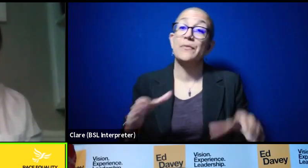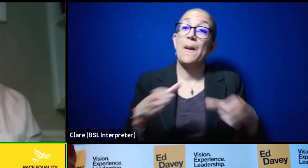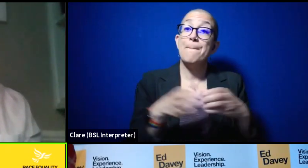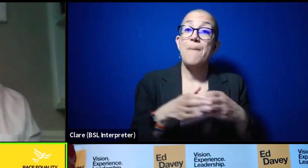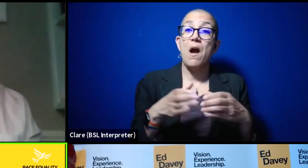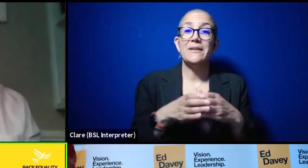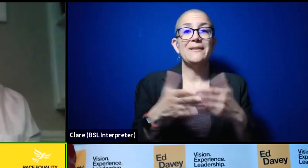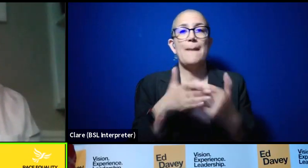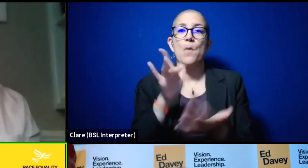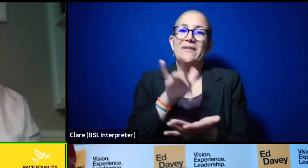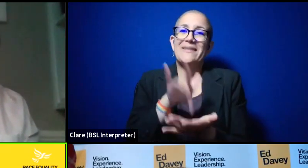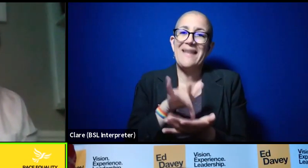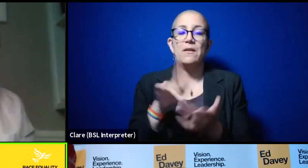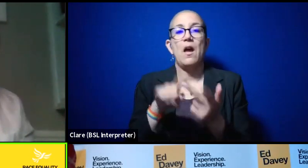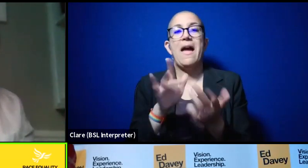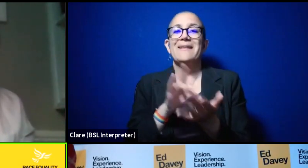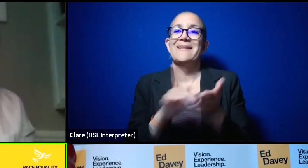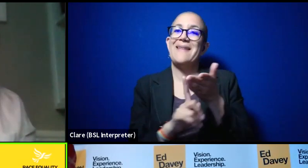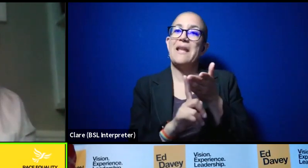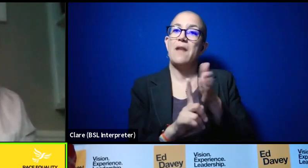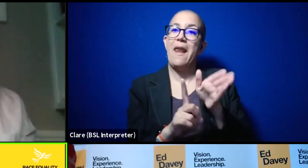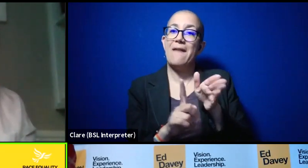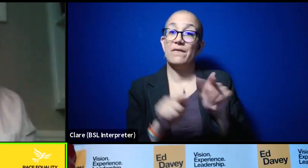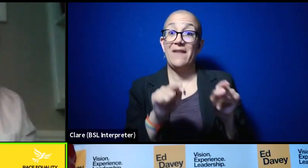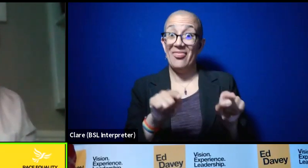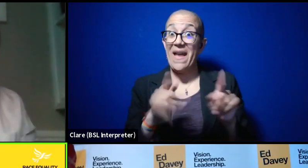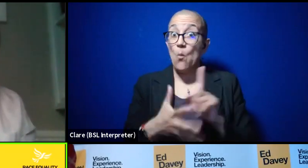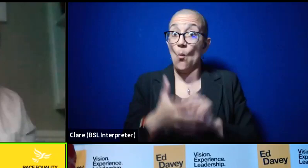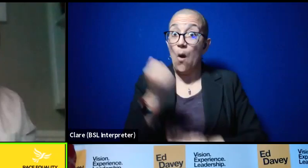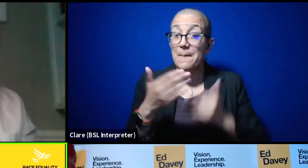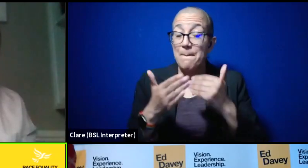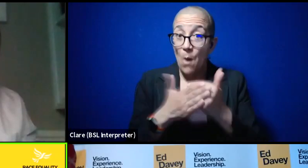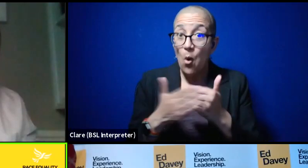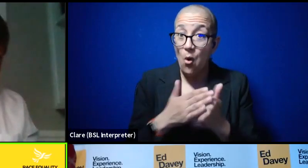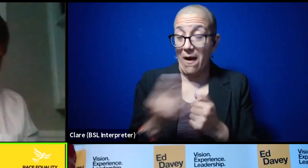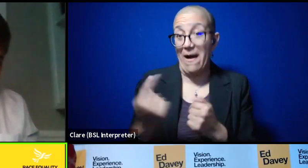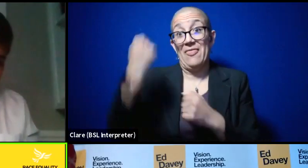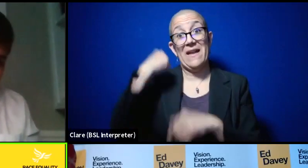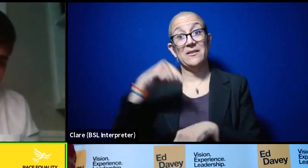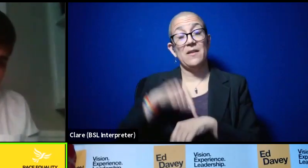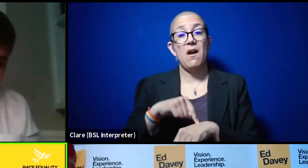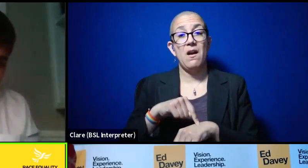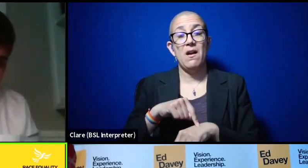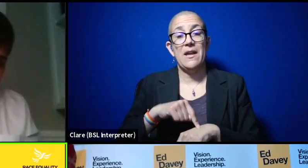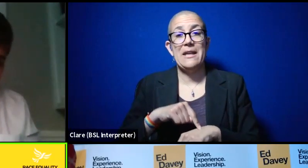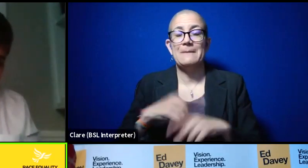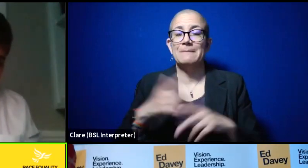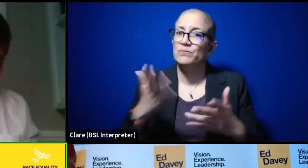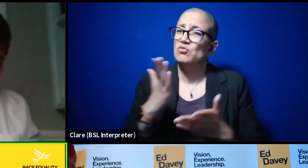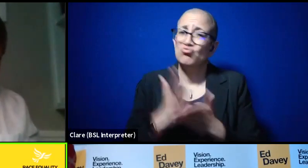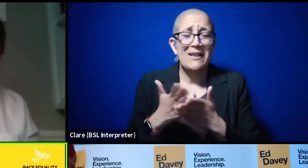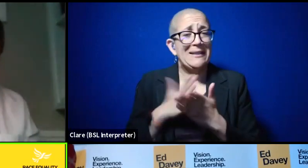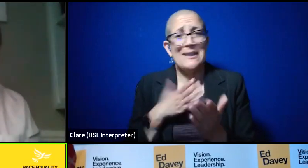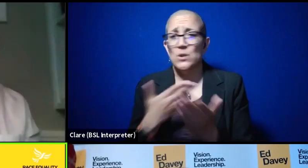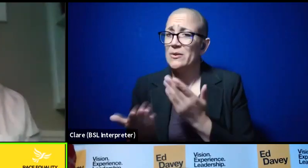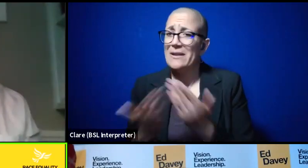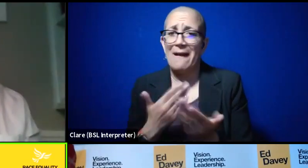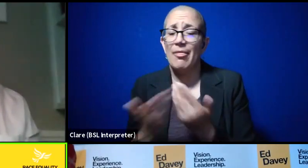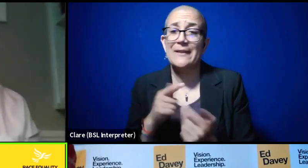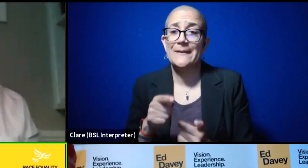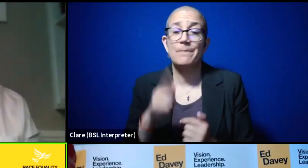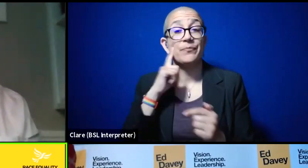the centre and the centre left were the ones that actually won out at the time. So we've got to really tackle this. And I think the link